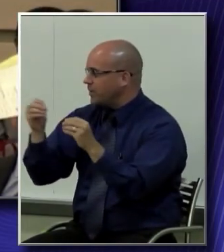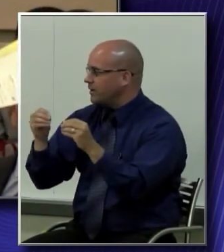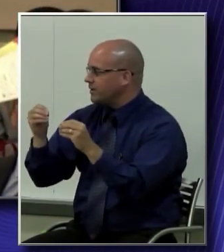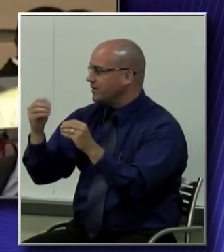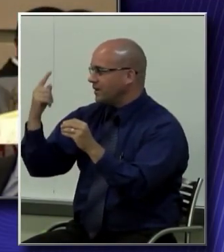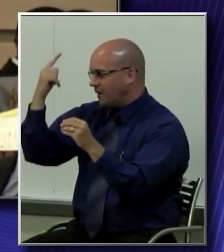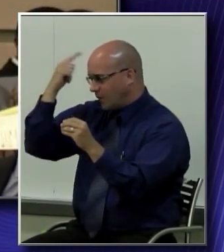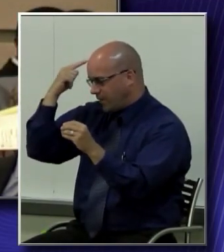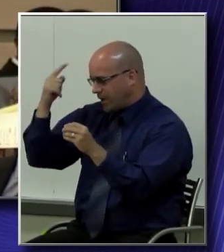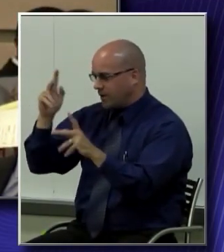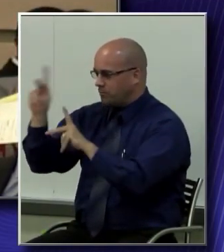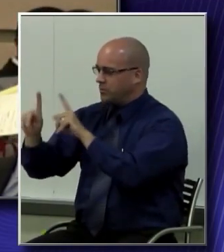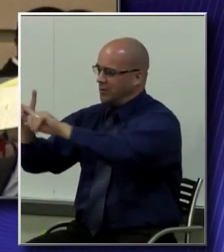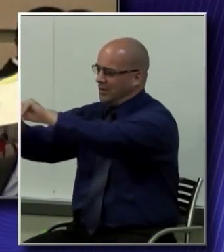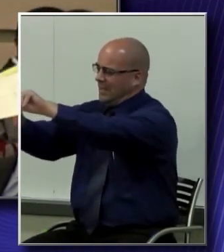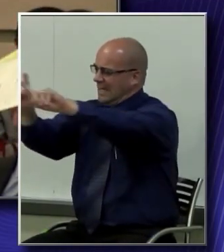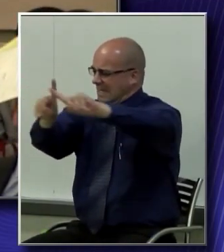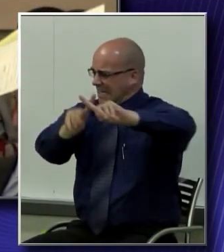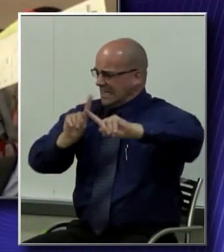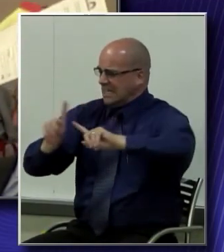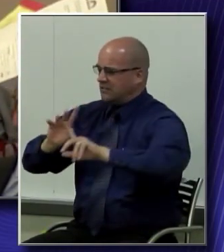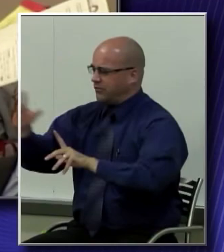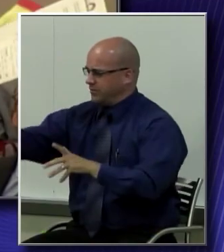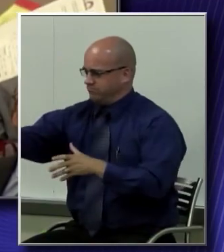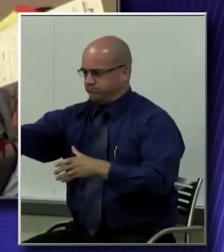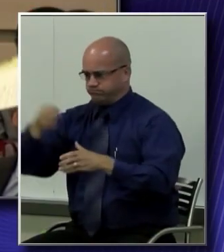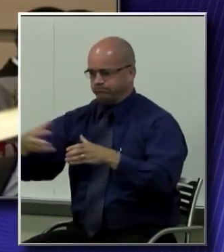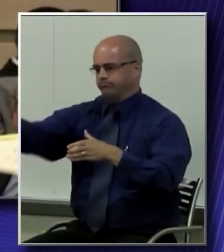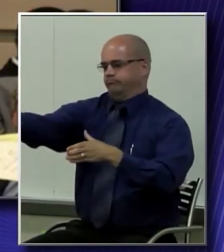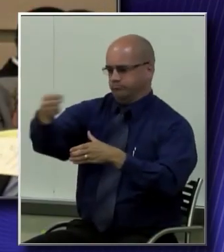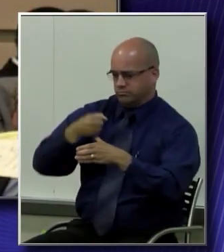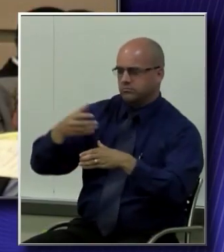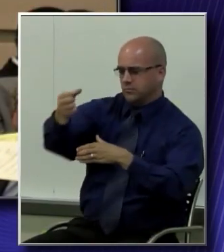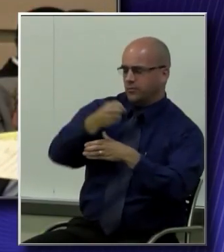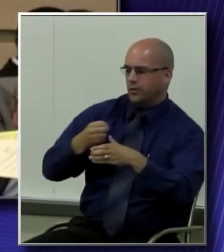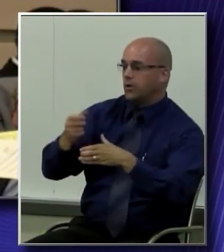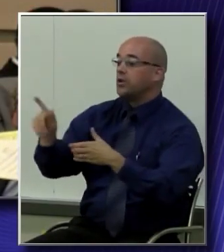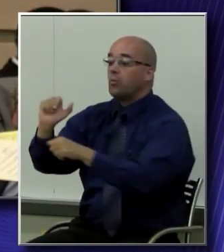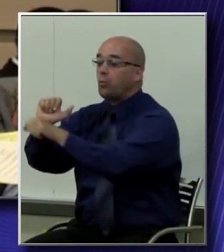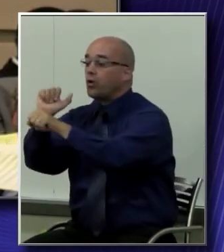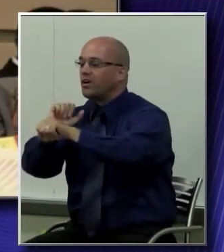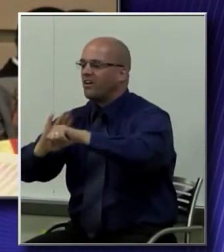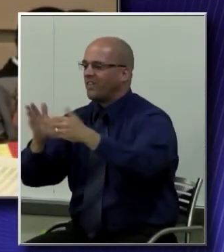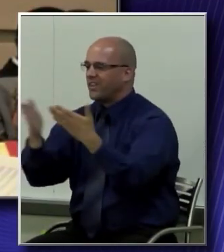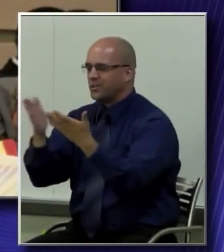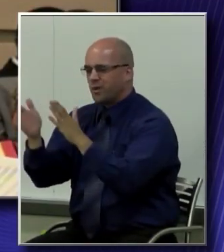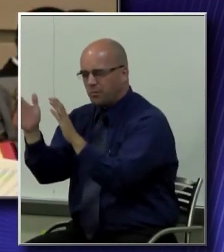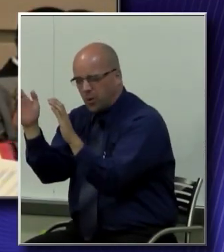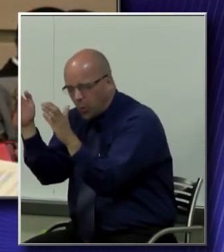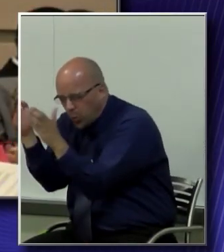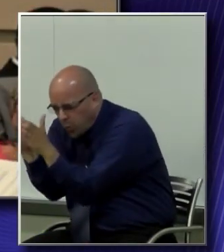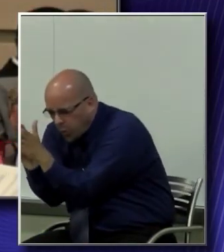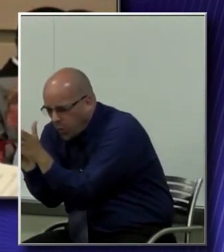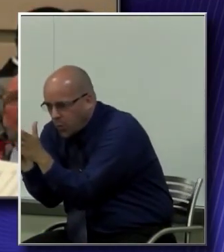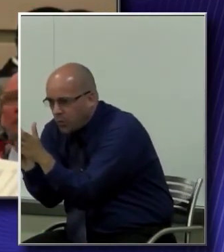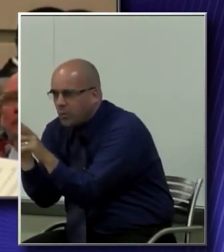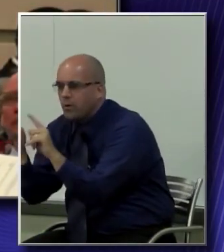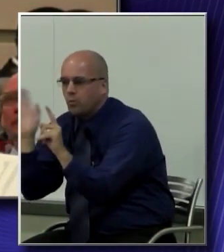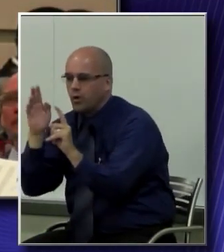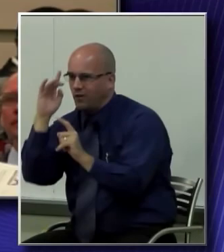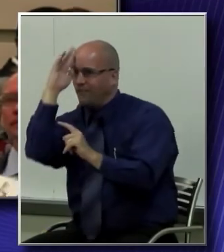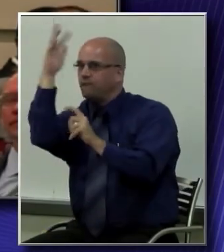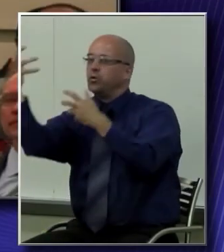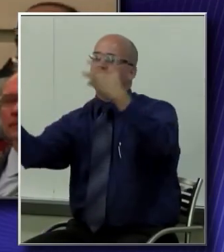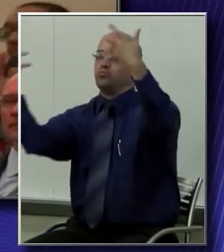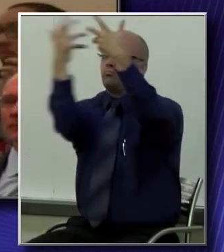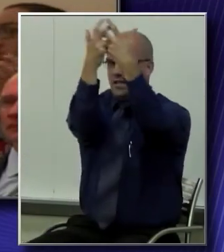eclectic, diverse people working on things that may be esoteric today, but are highly relevant tomorrow.